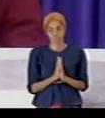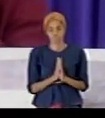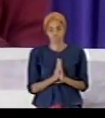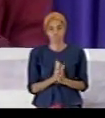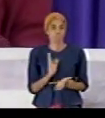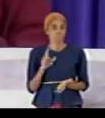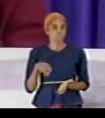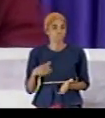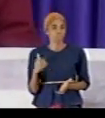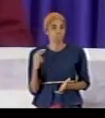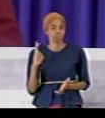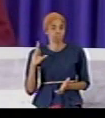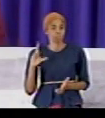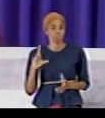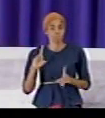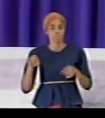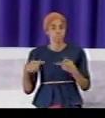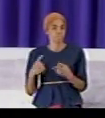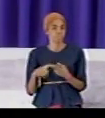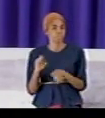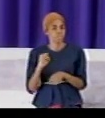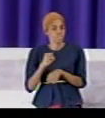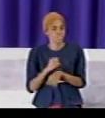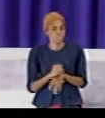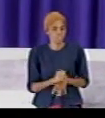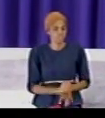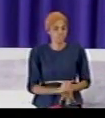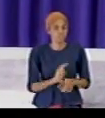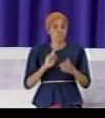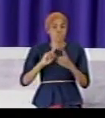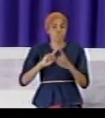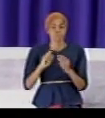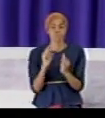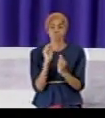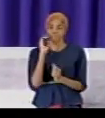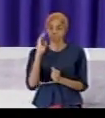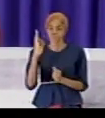Paul went into the synagogue to preach to the Jews.